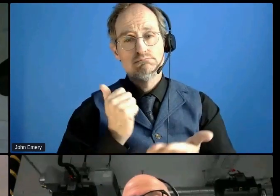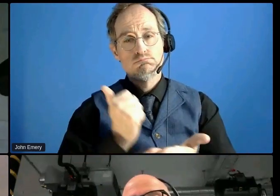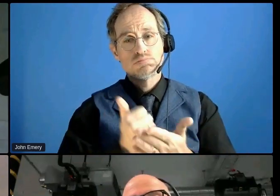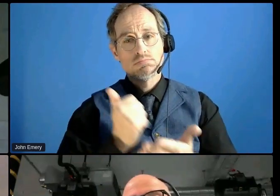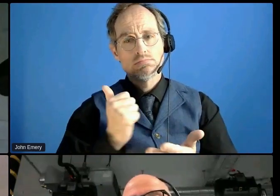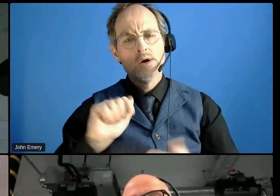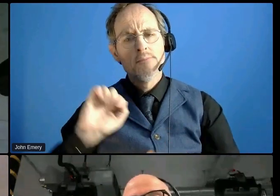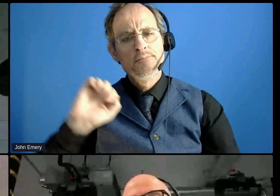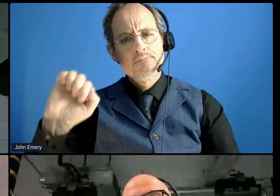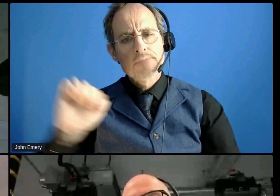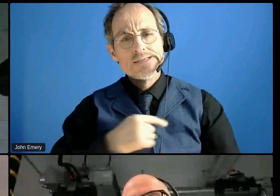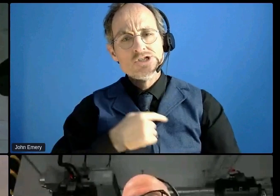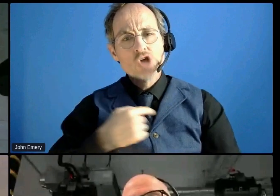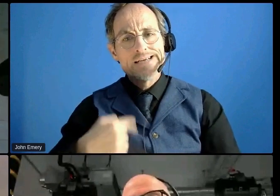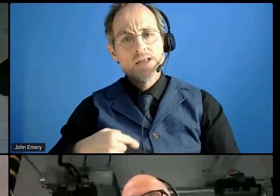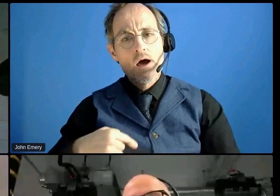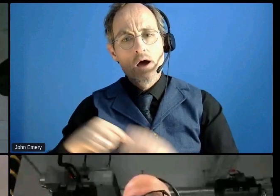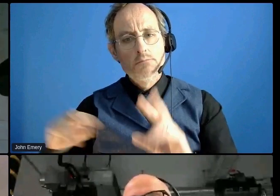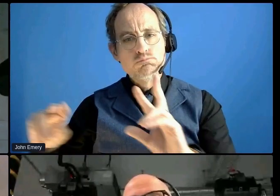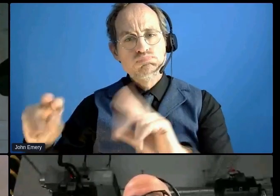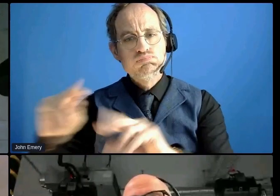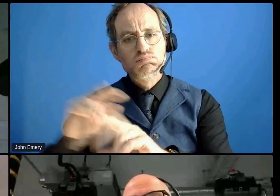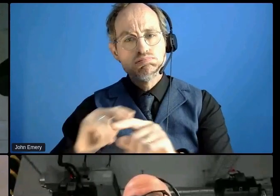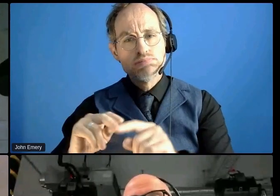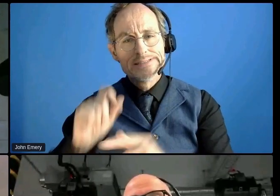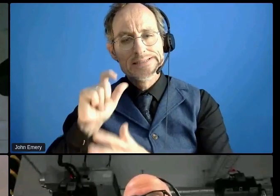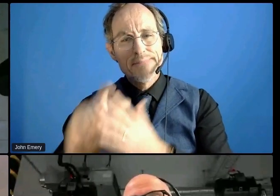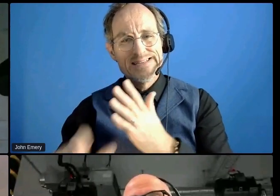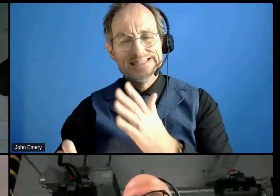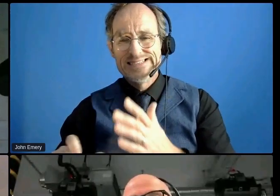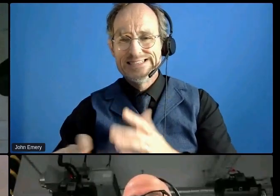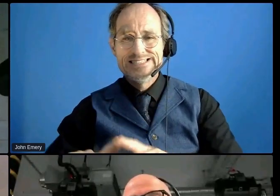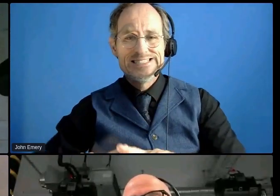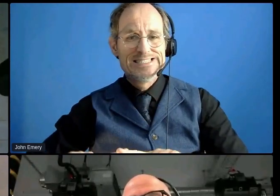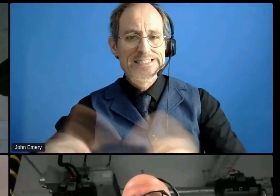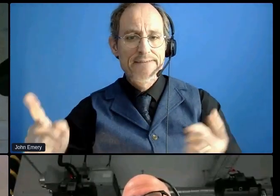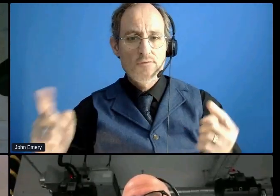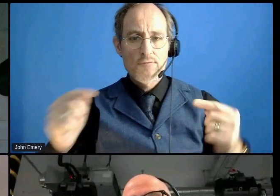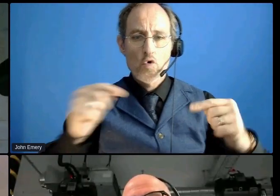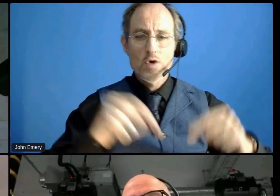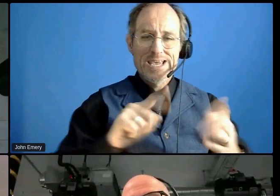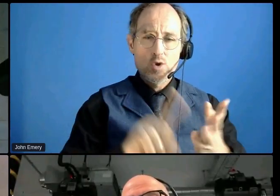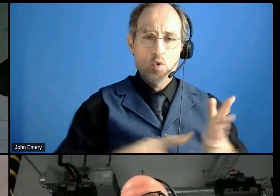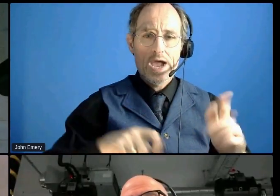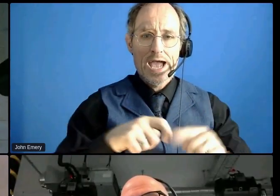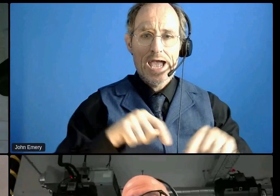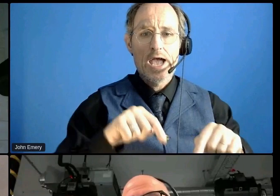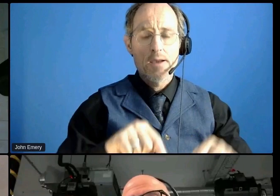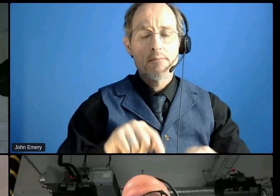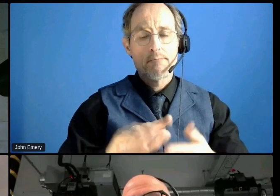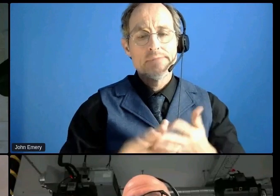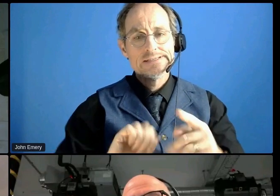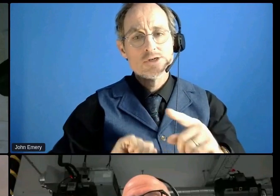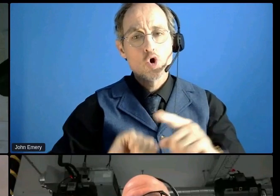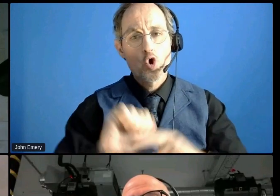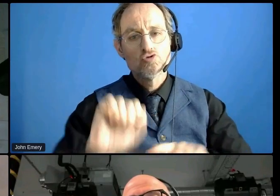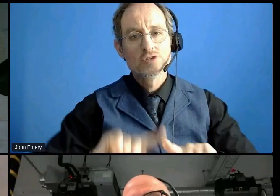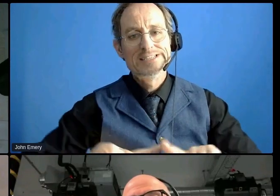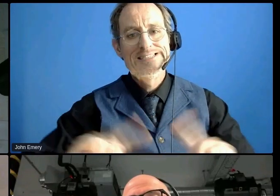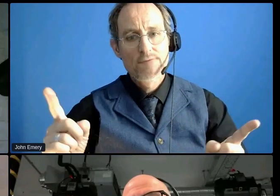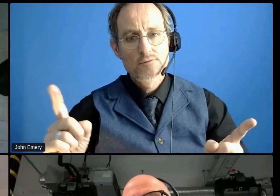their commitments for the next 6 months, and they discuss these commitments with their manager. We now have a row in this